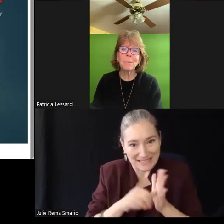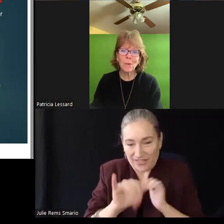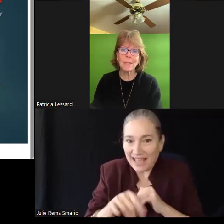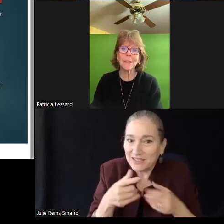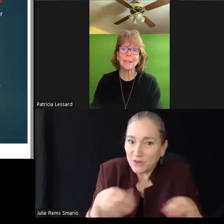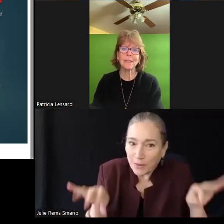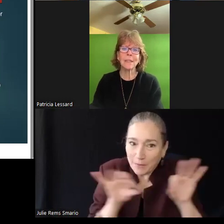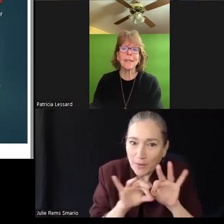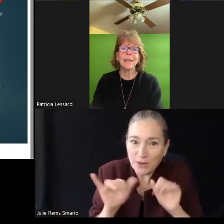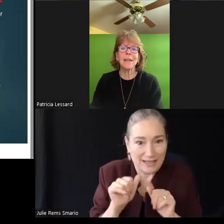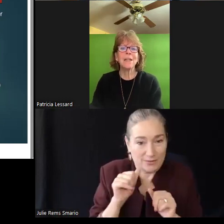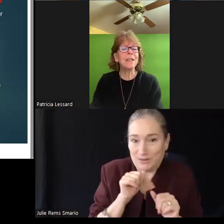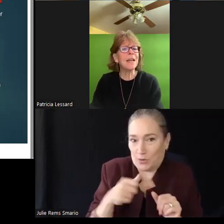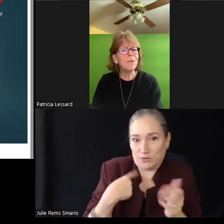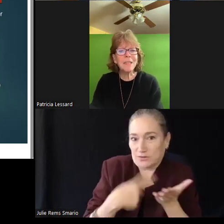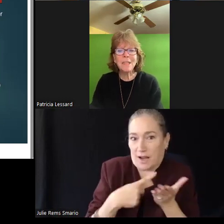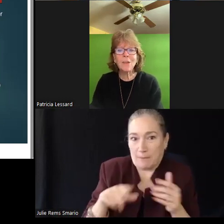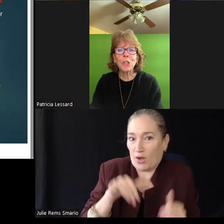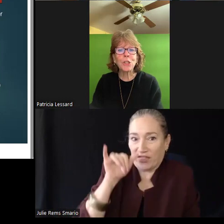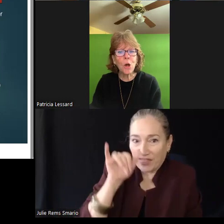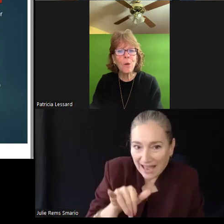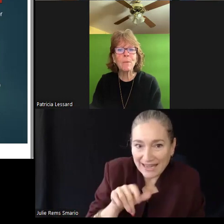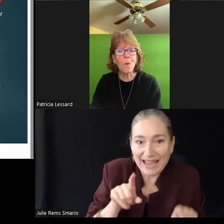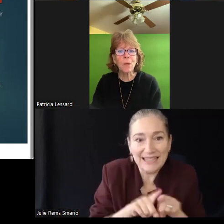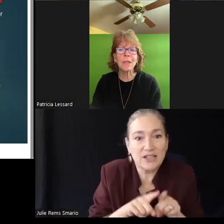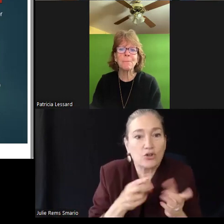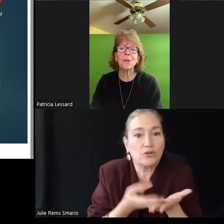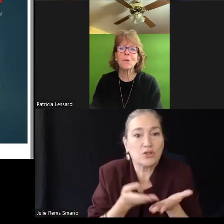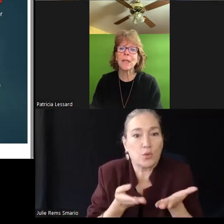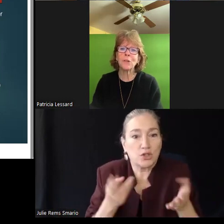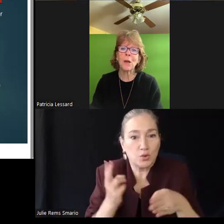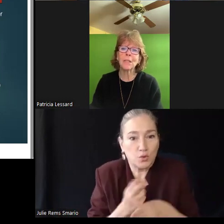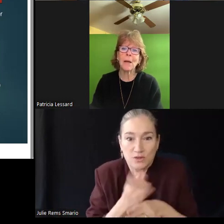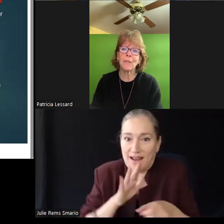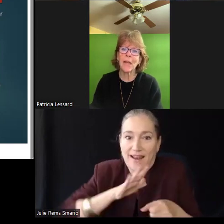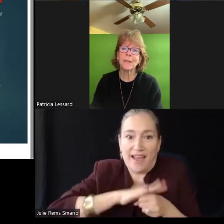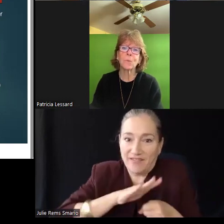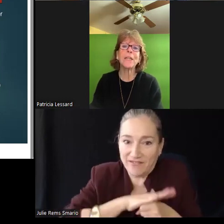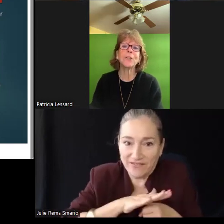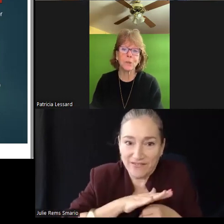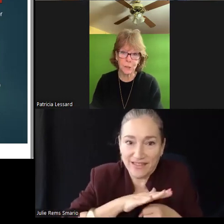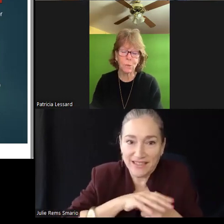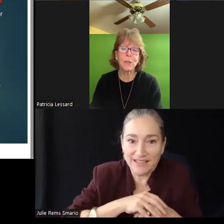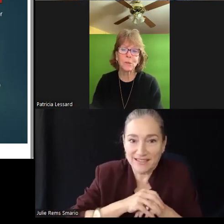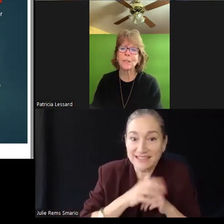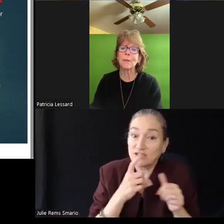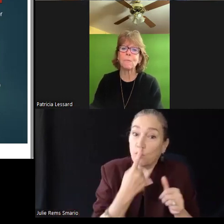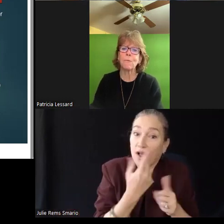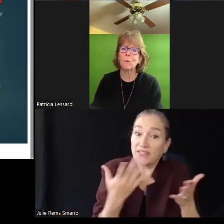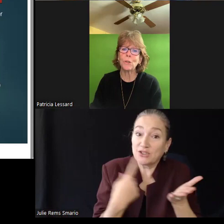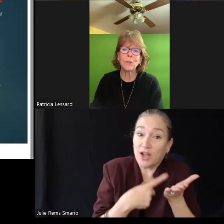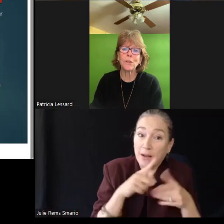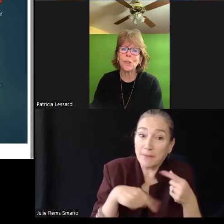lived experiences. Emphasis there is so important, and I'm so glad you talked about that. And the resources